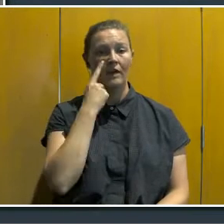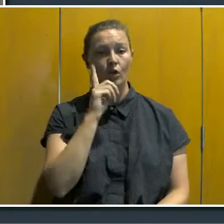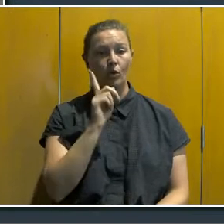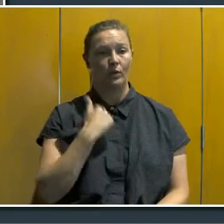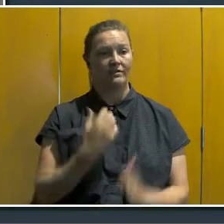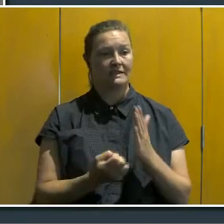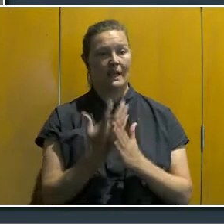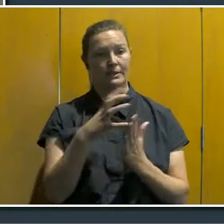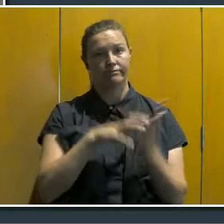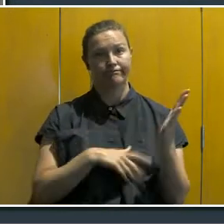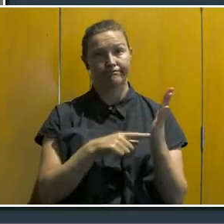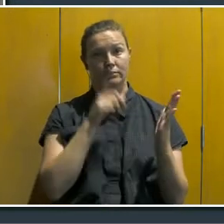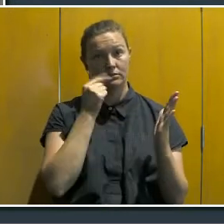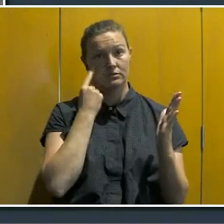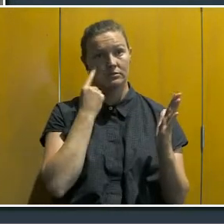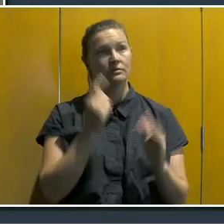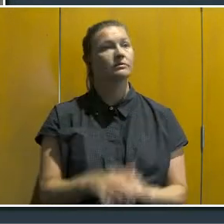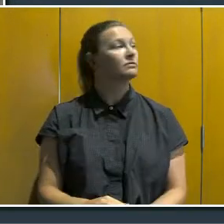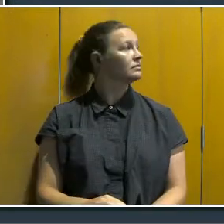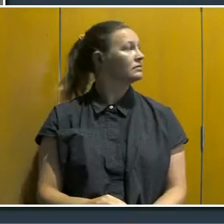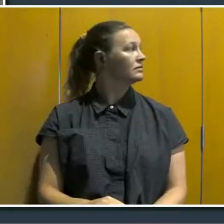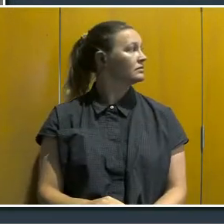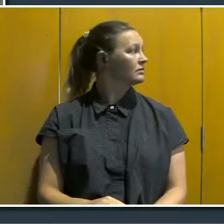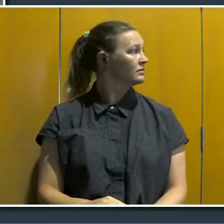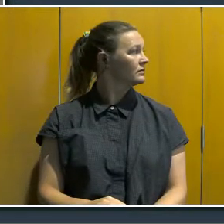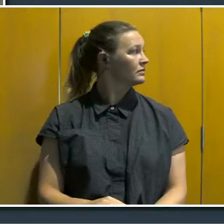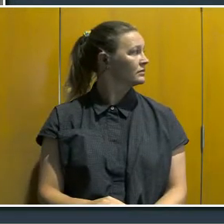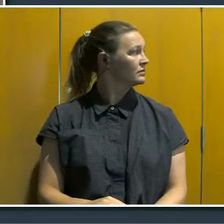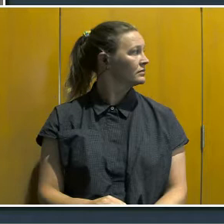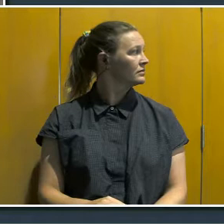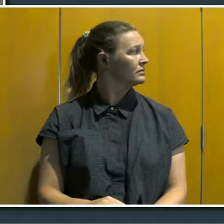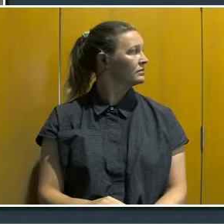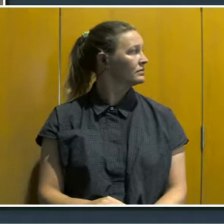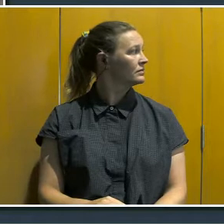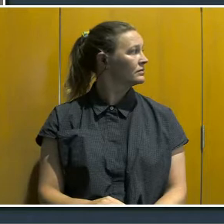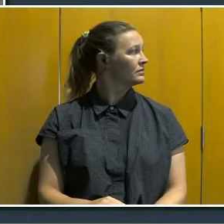with. Yep, so they are just available over.